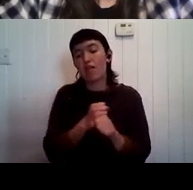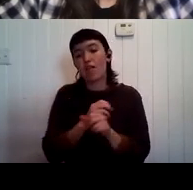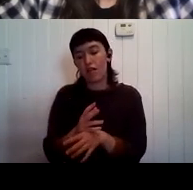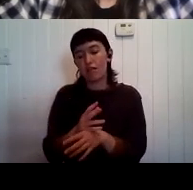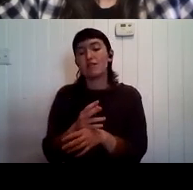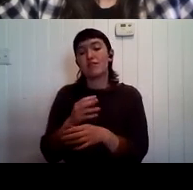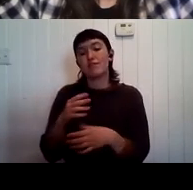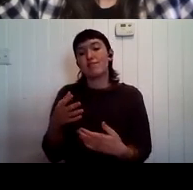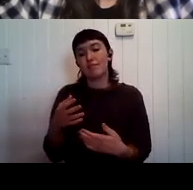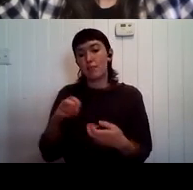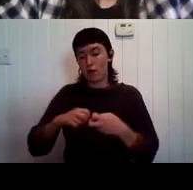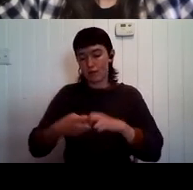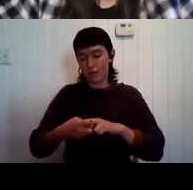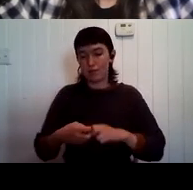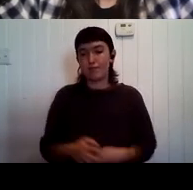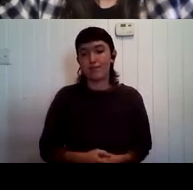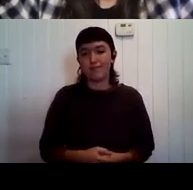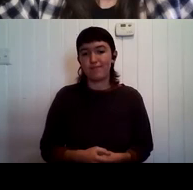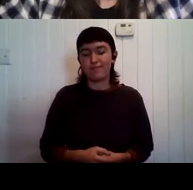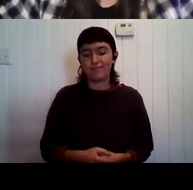Now, let's take this one step further.